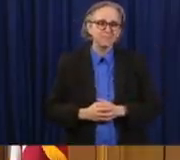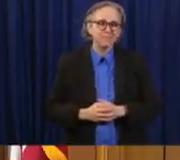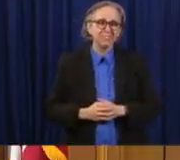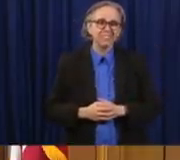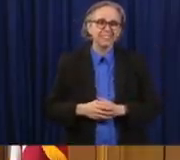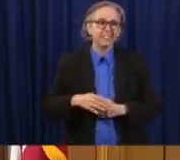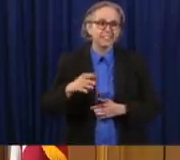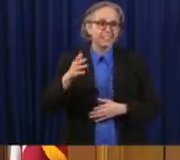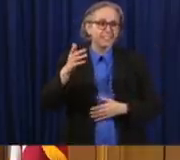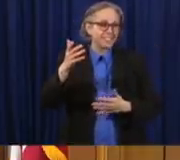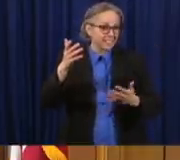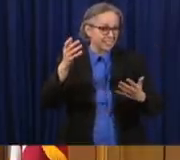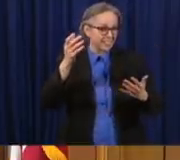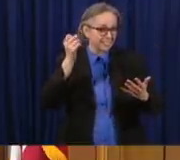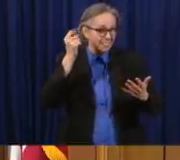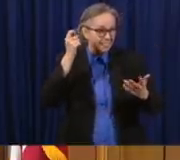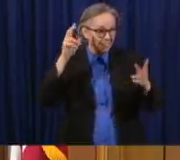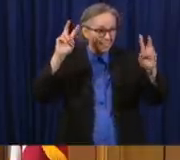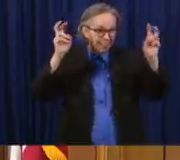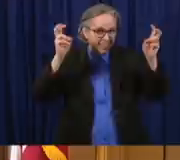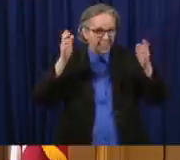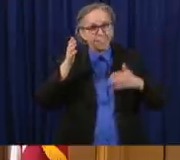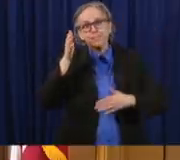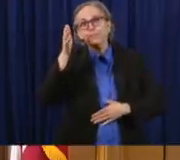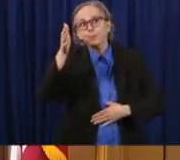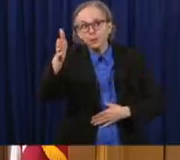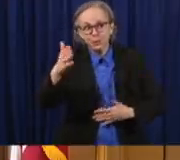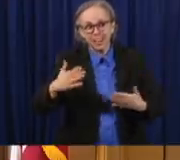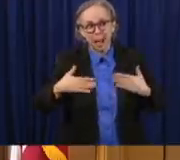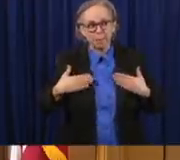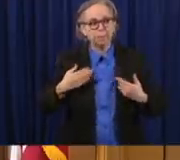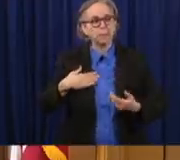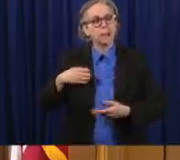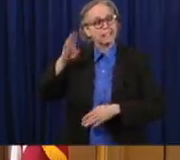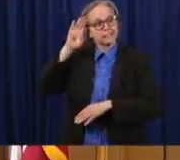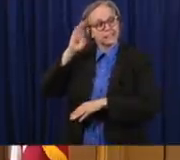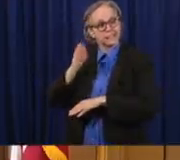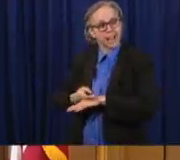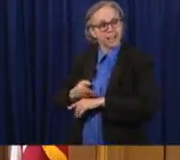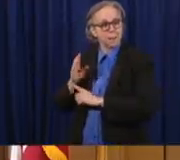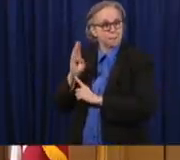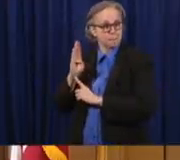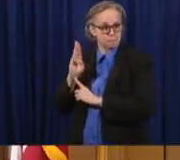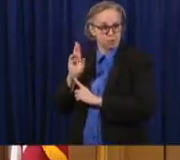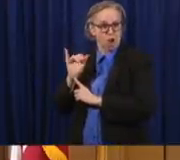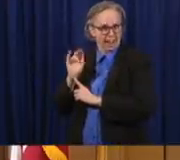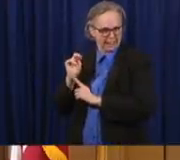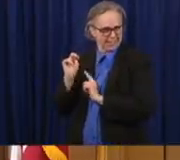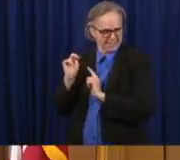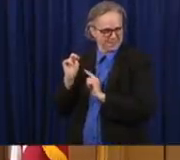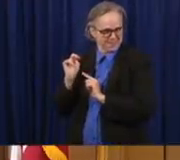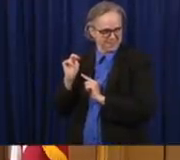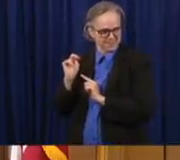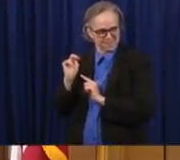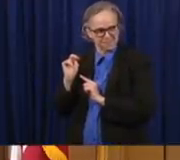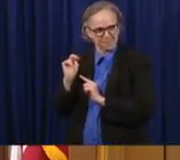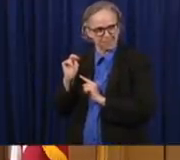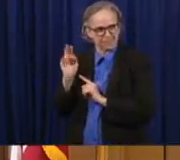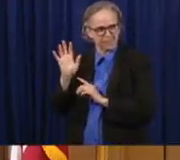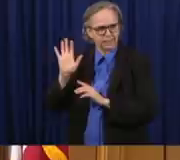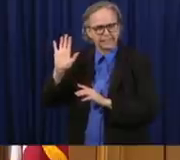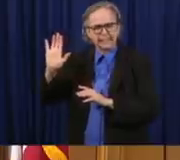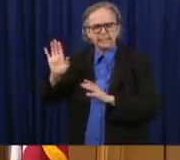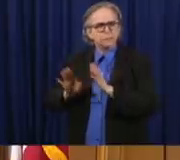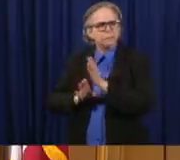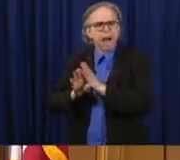note. Our son Brian's minor league baseball team that he runs